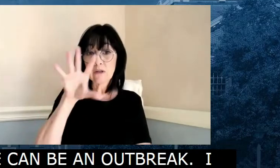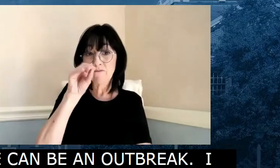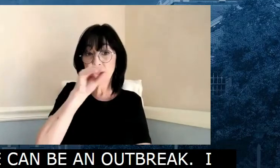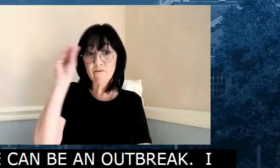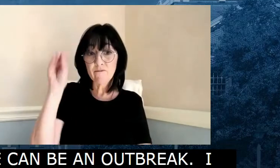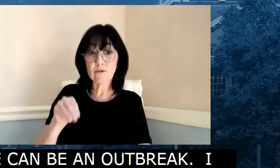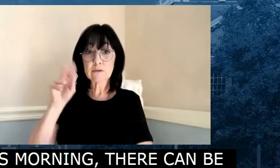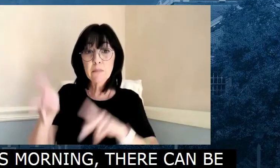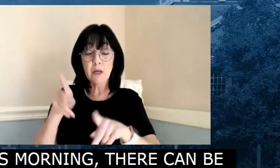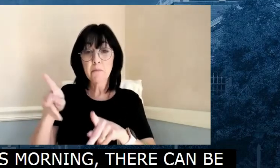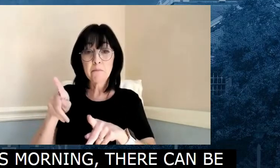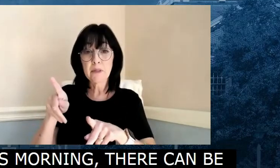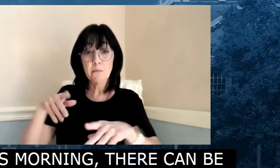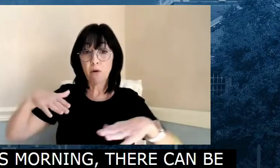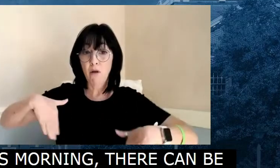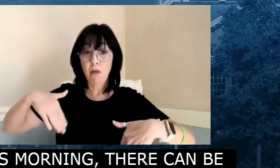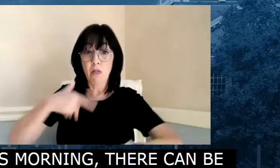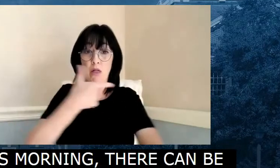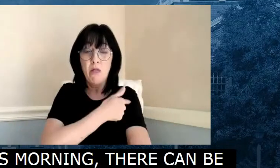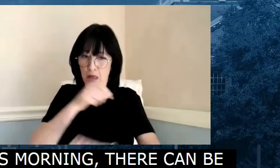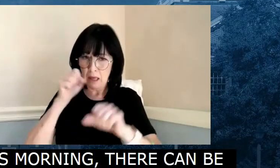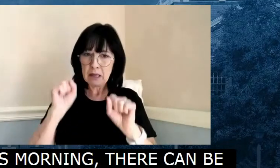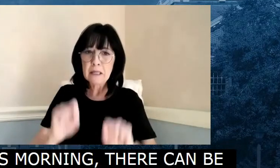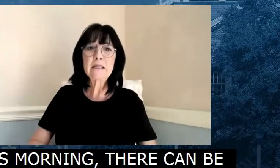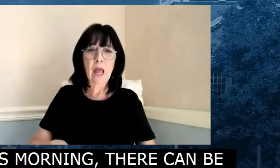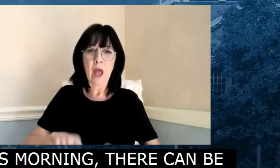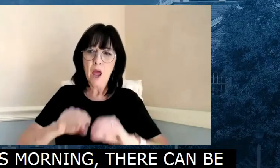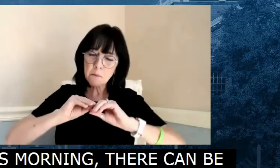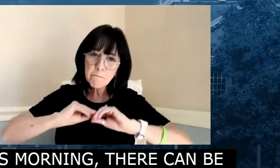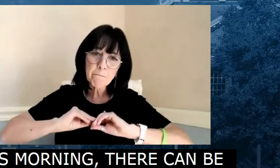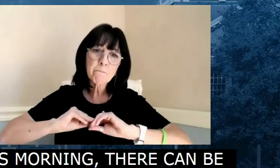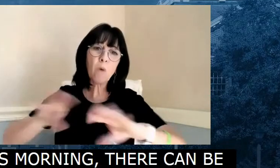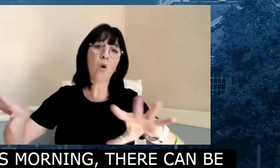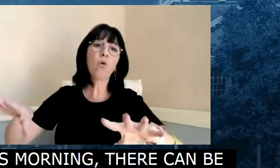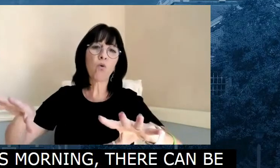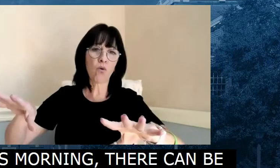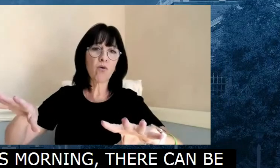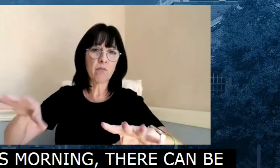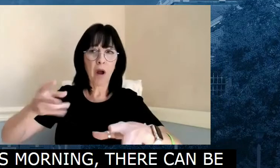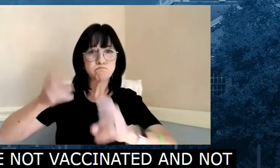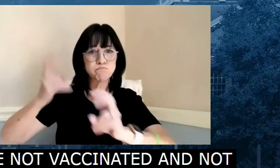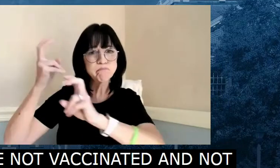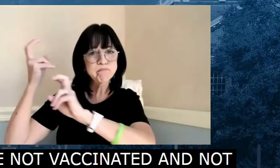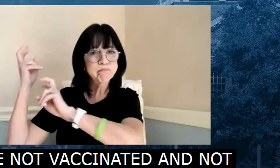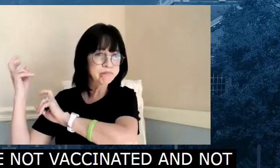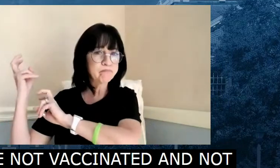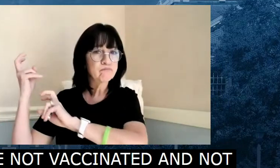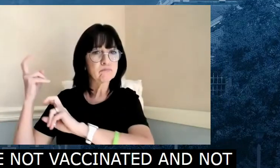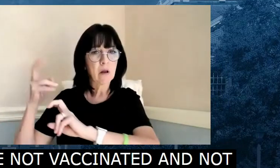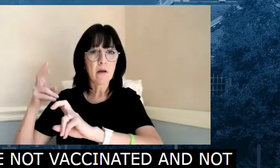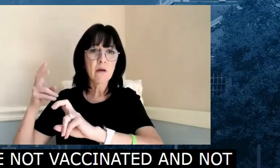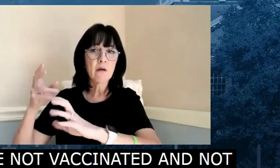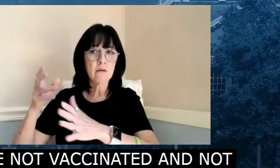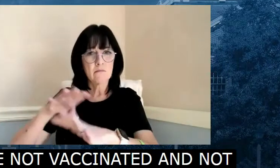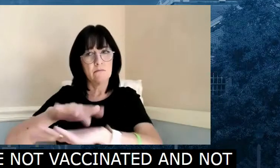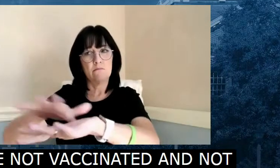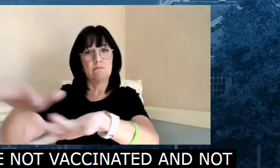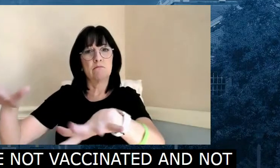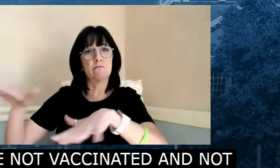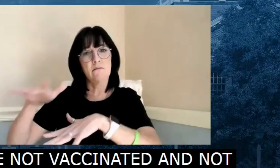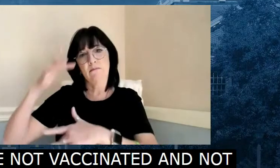not wearing masks. I mean, that's just the simple reality. And we also know that, as I